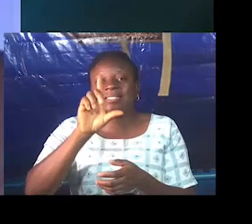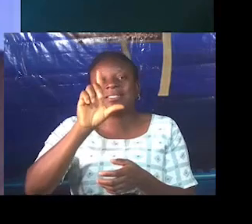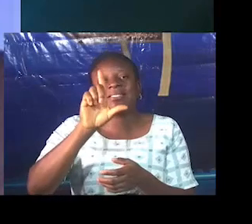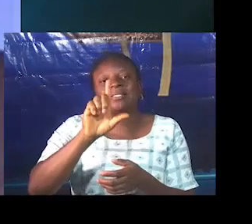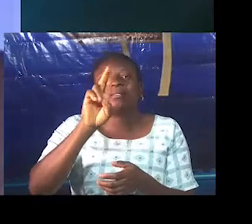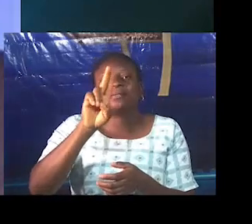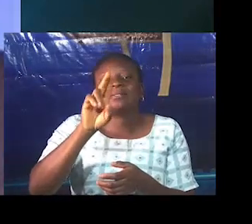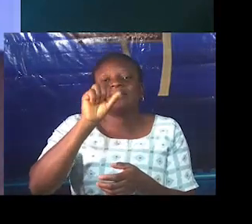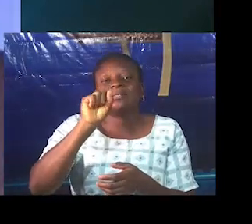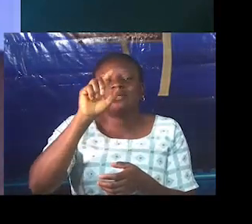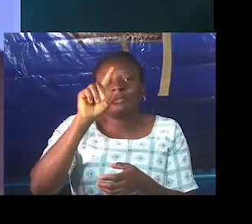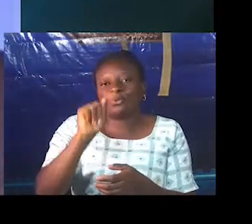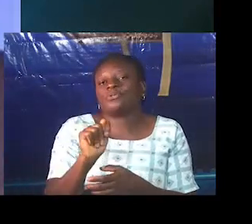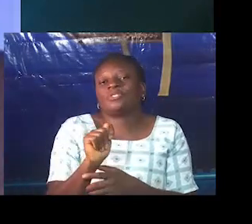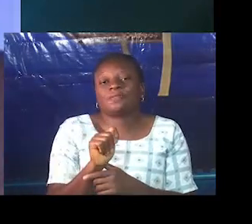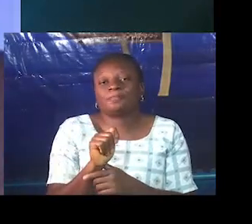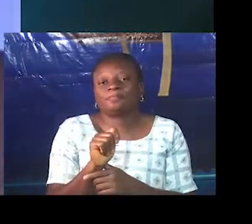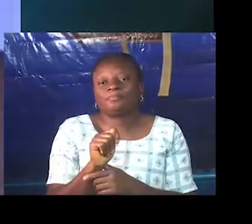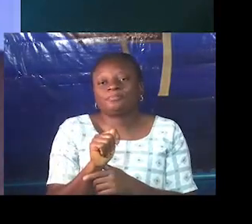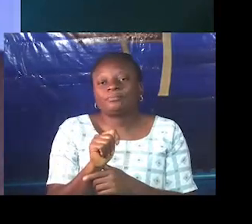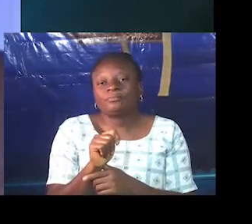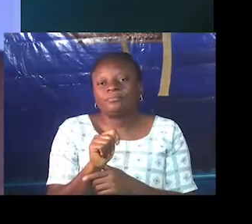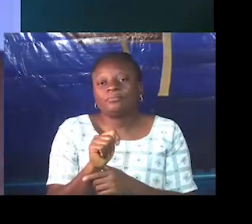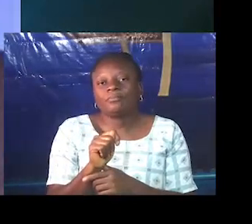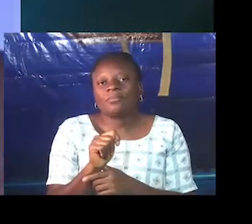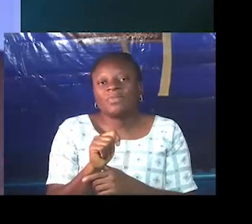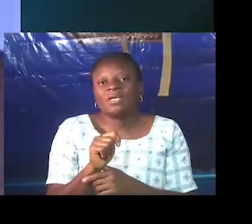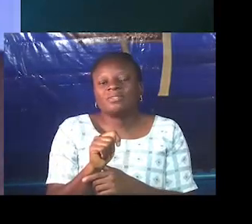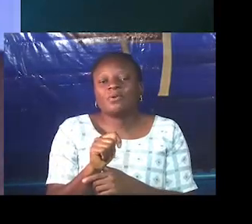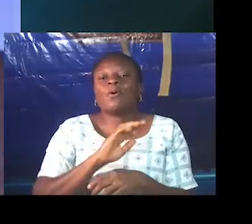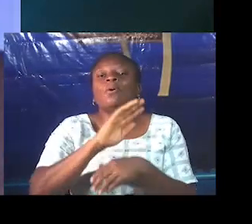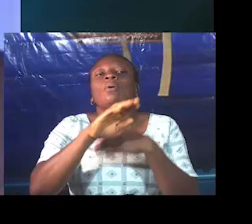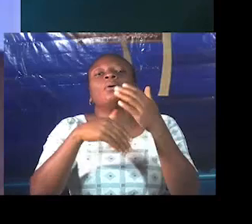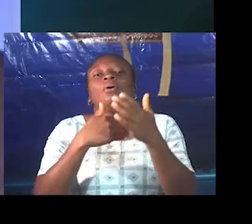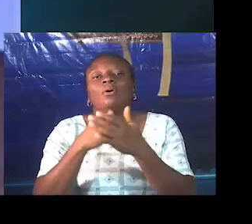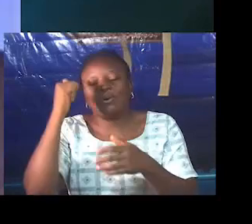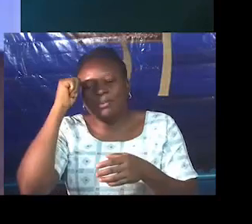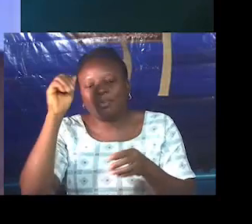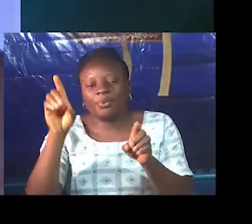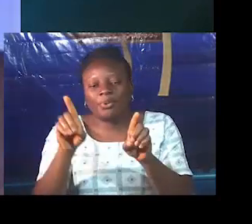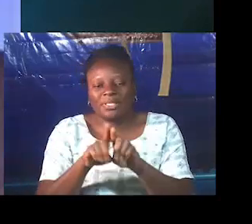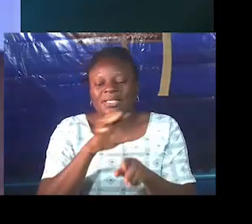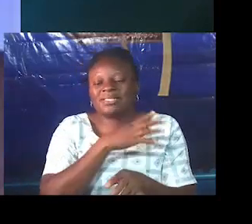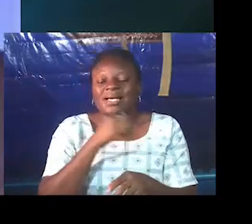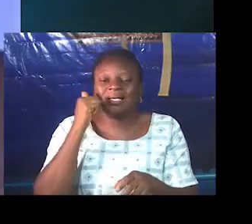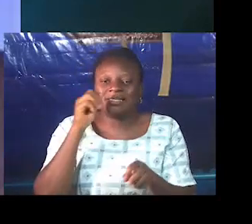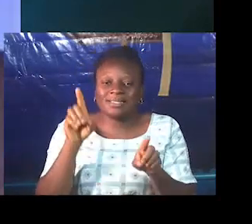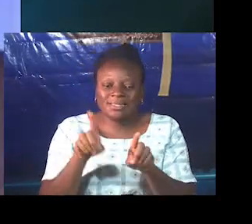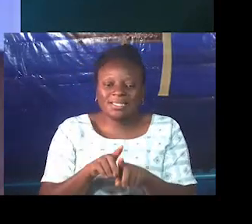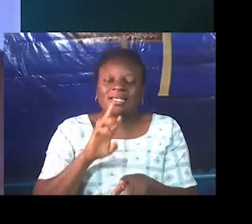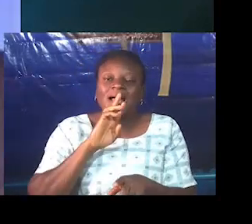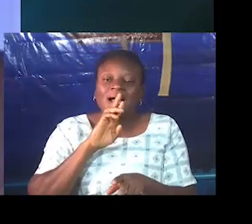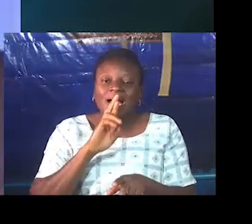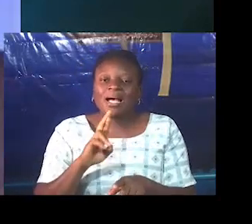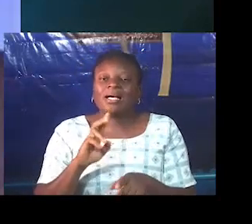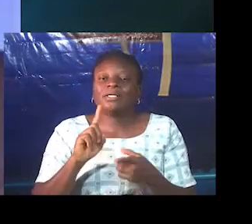brothers, all sisters are actually entitled to equal love of Jesus in your heart. And if your